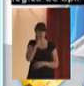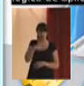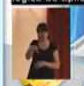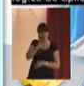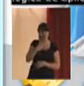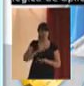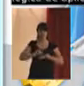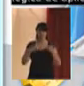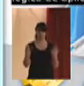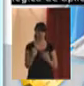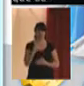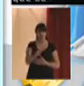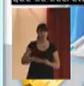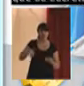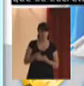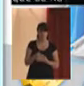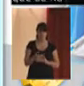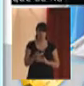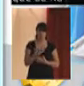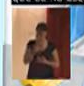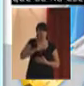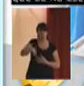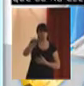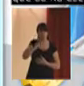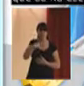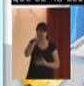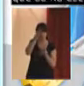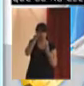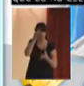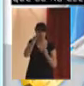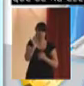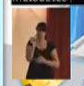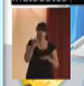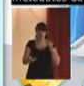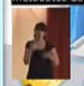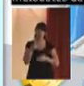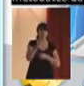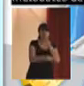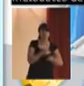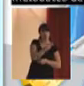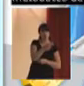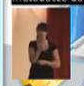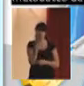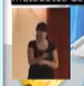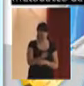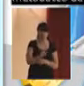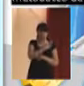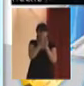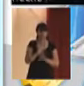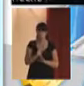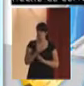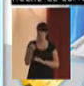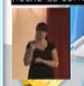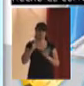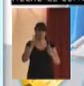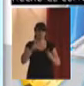Why don't we try to understand what is being said and add metadata so that Twitter can decide whether what a